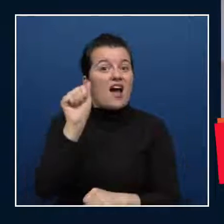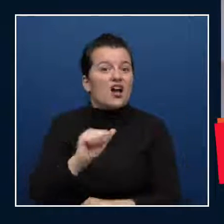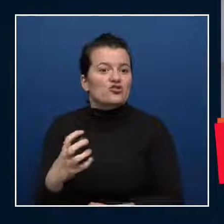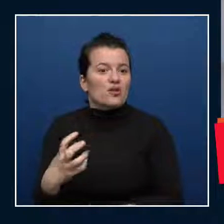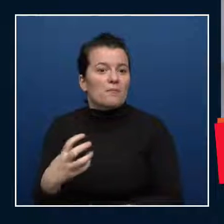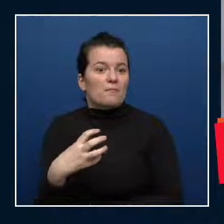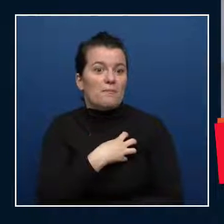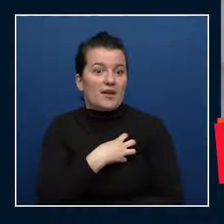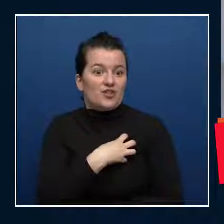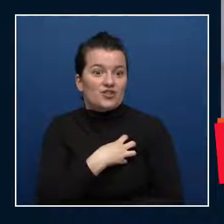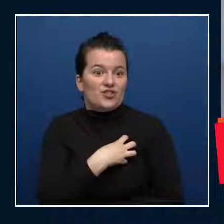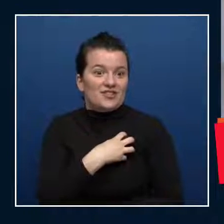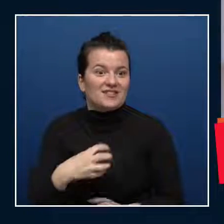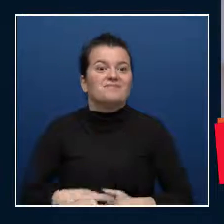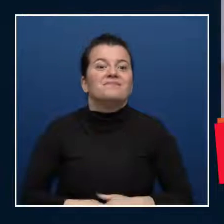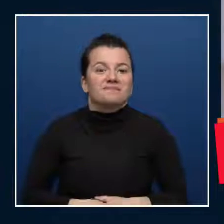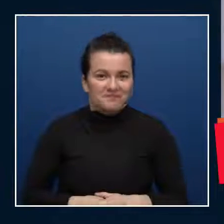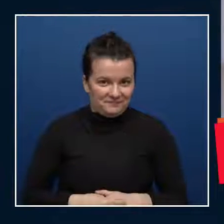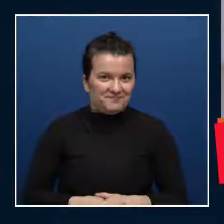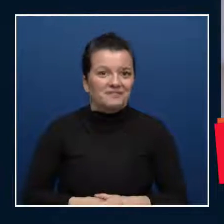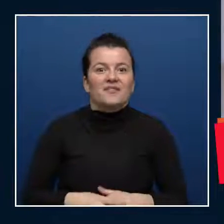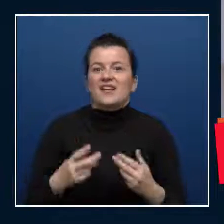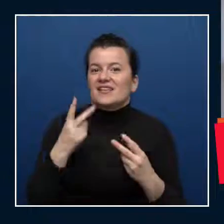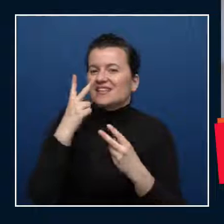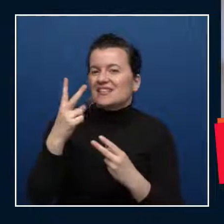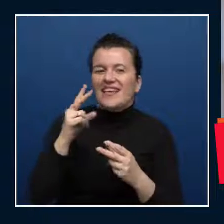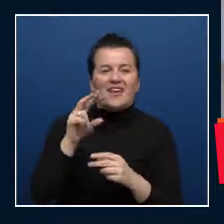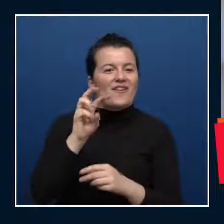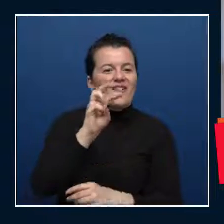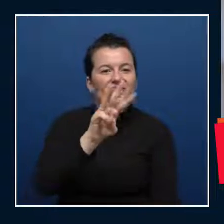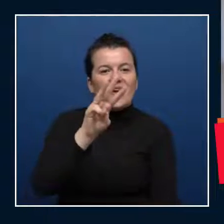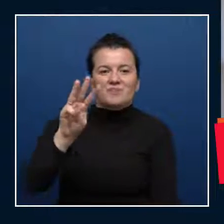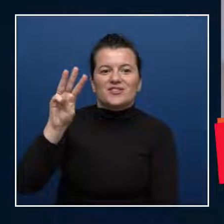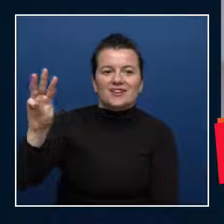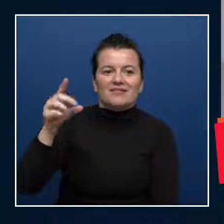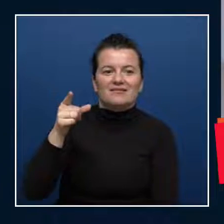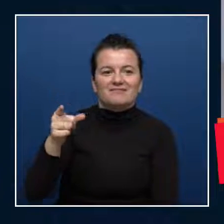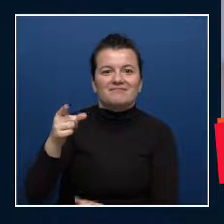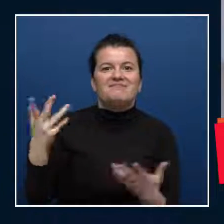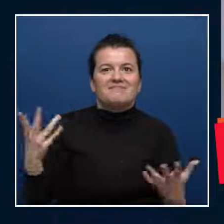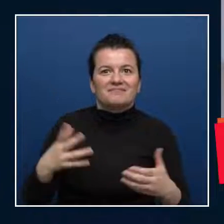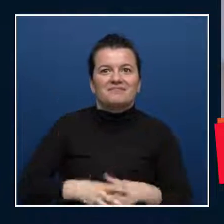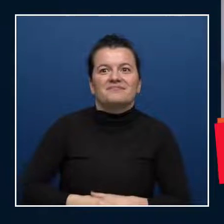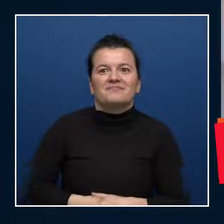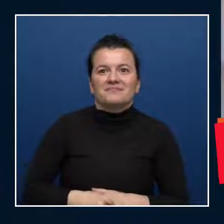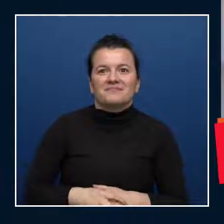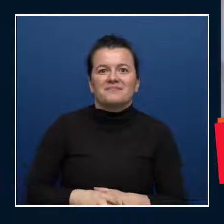find the link on the virtual.duke.nl website. So yeah, we